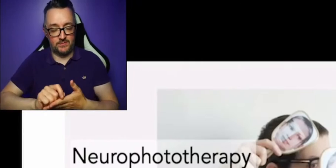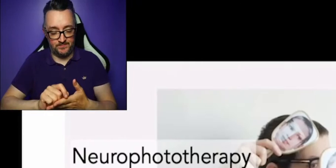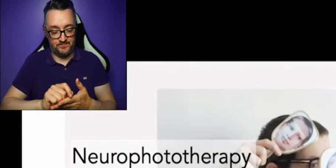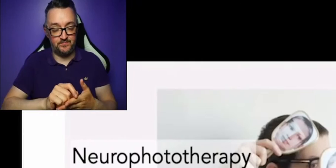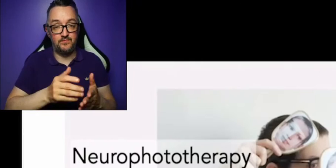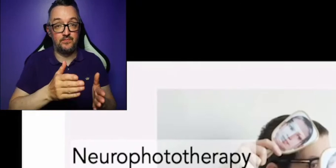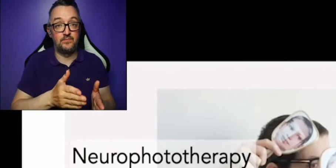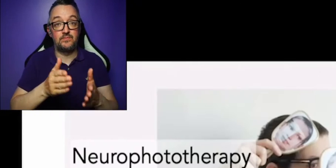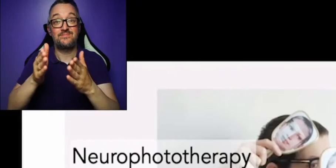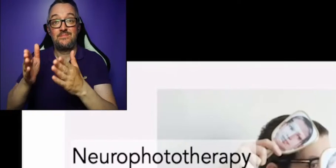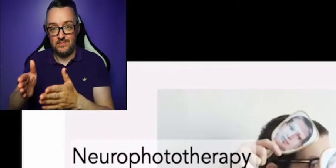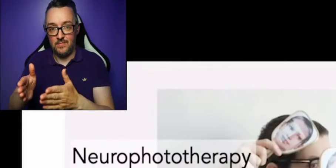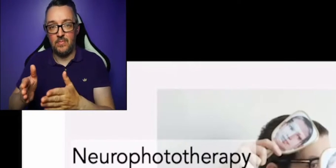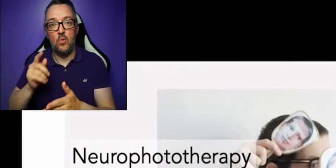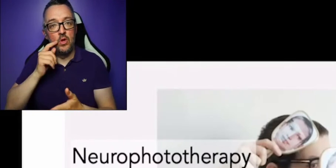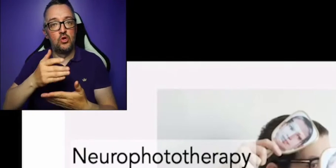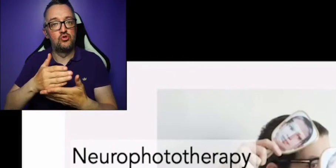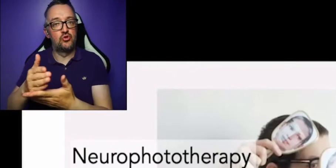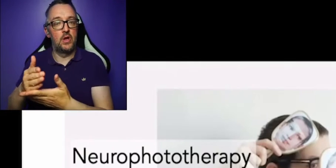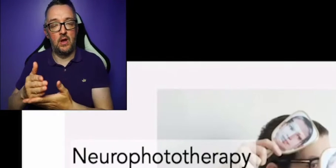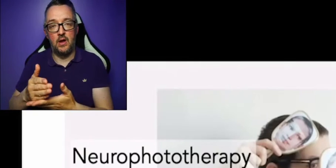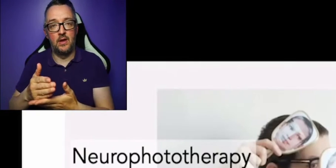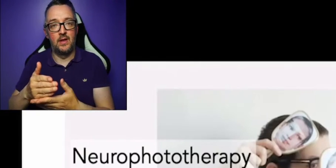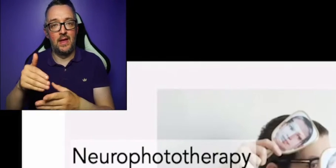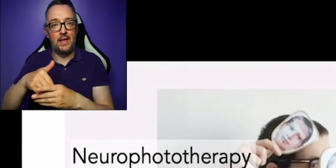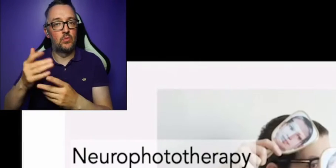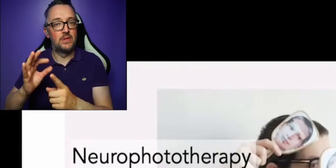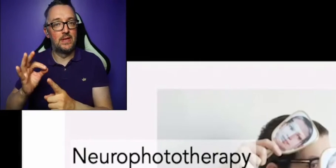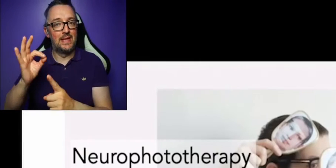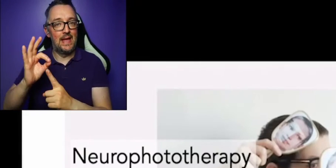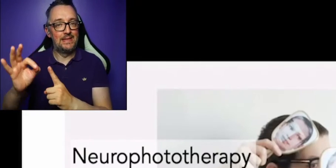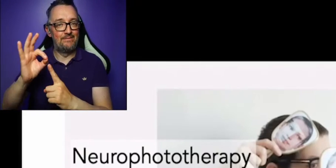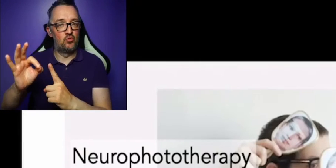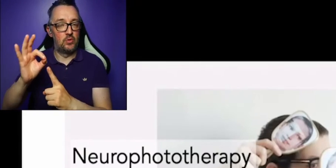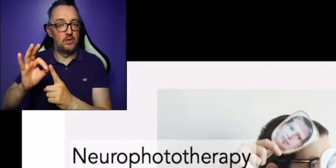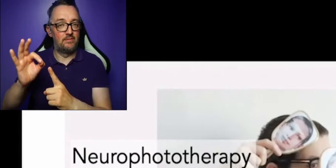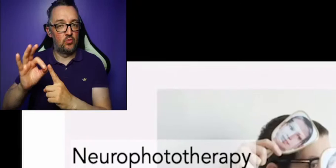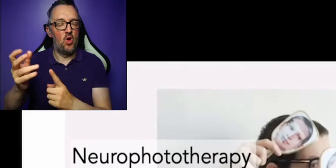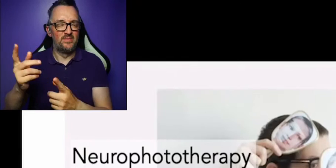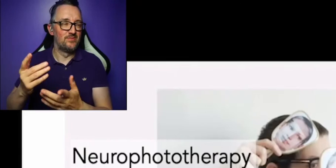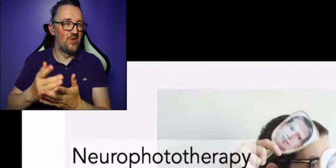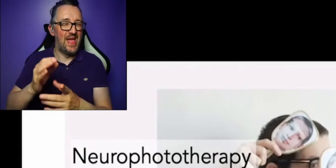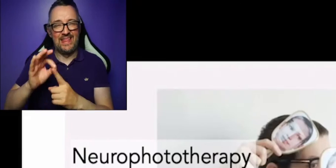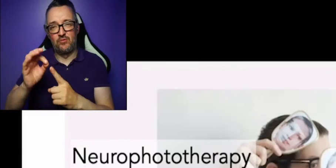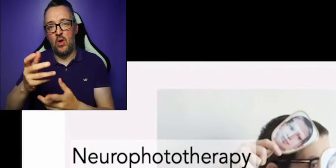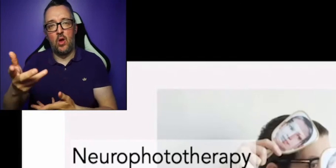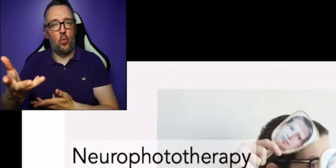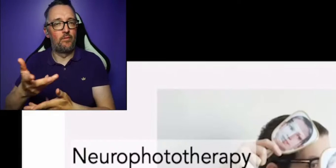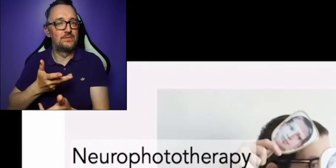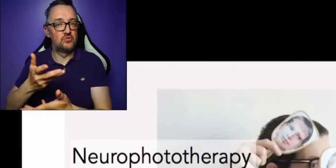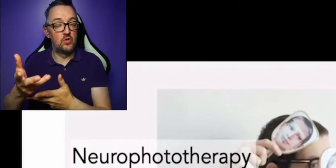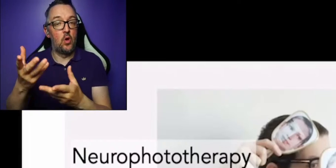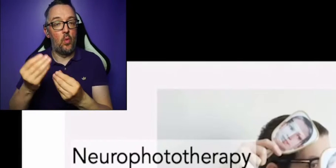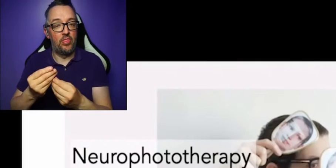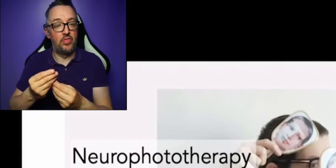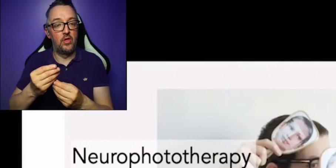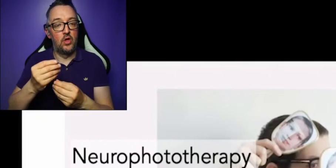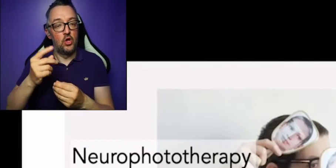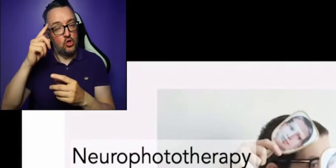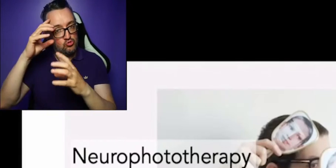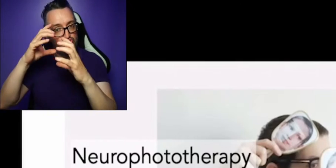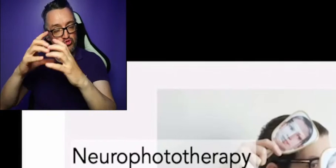And then I'm also going to be sharing it in a series of interviews with, or conversations really, with